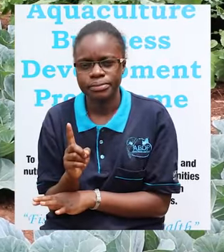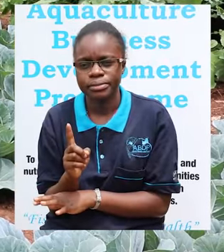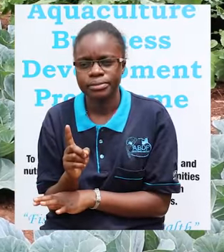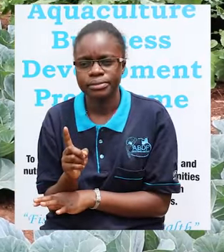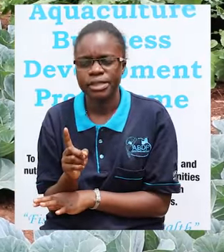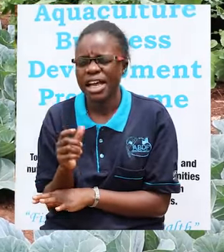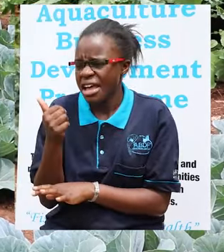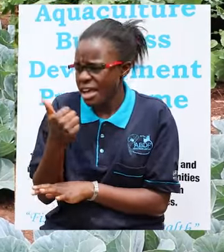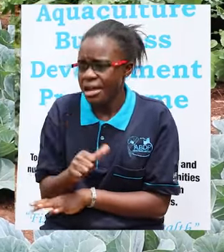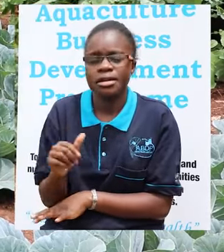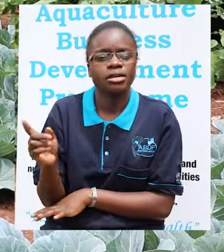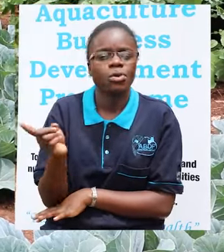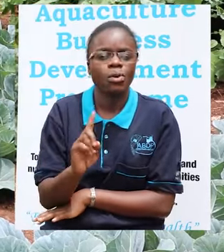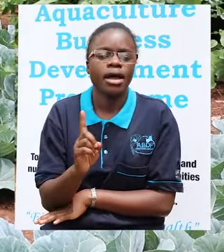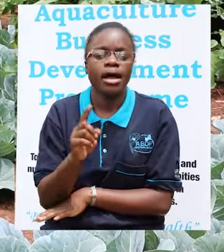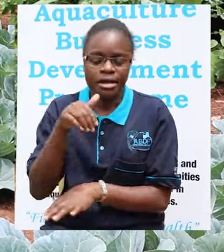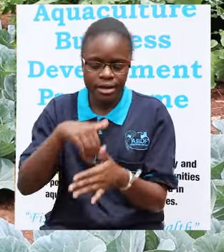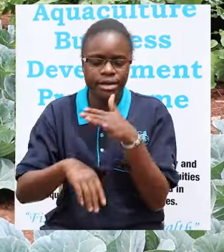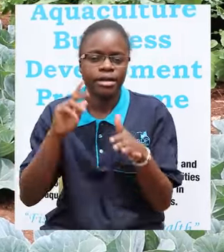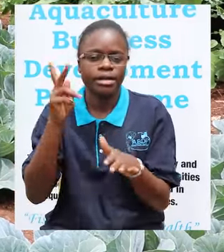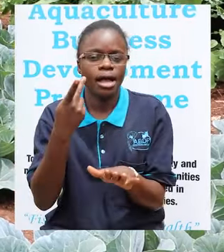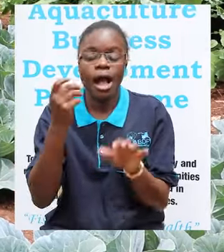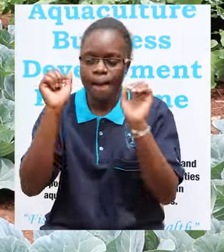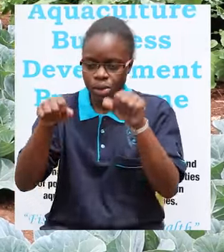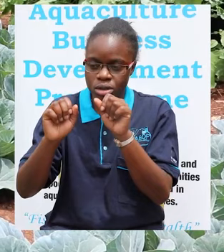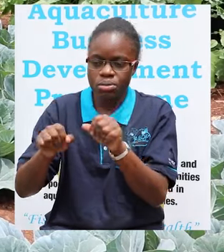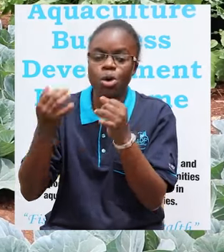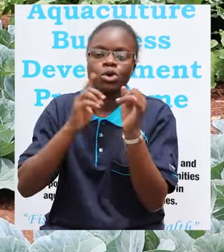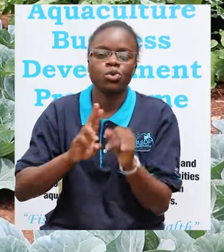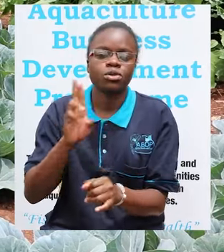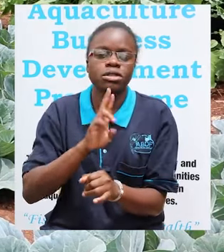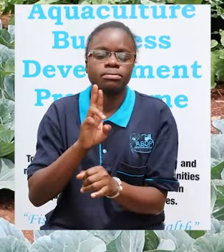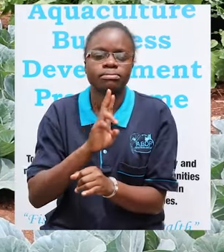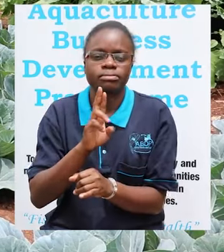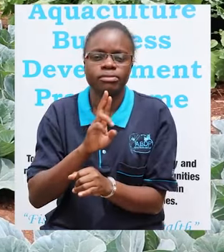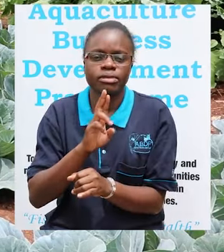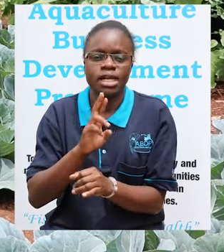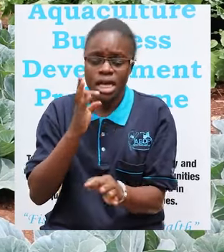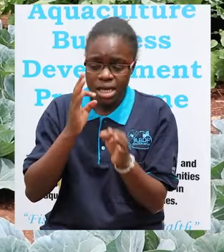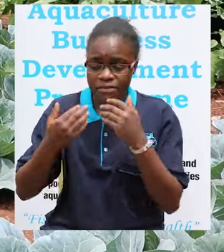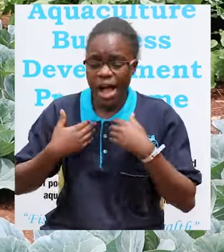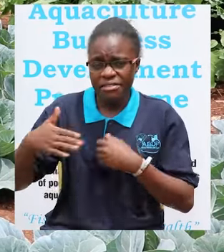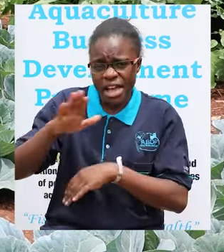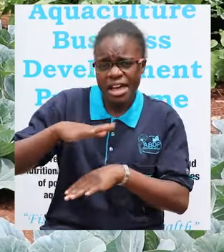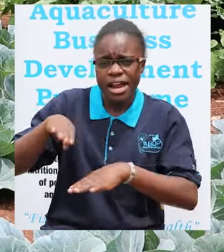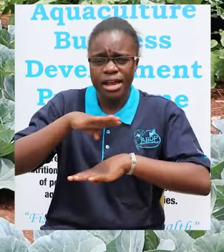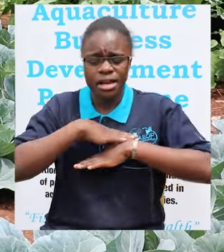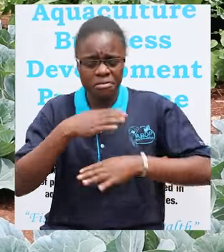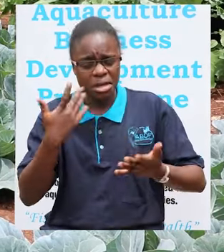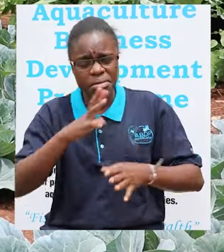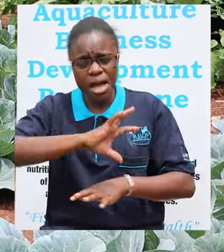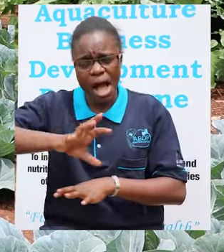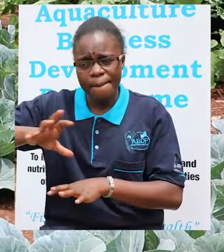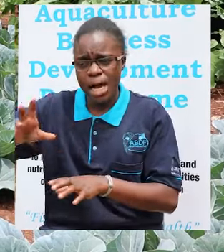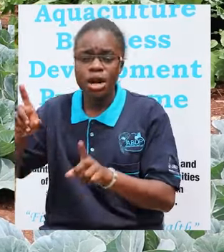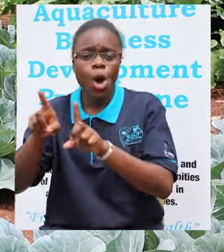constructed anywhere in Kenya, or anywhere where you have some space. It can be in urban, it can also